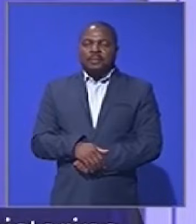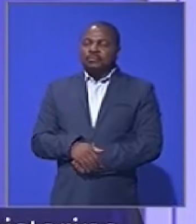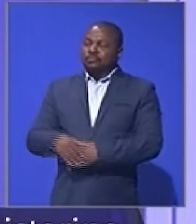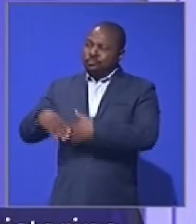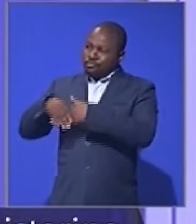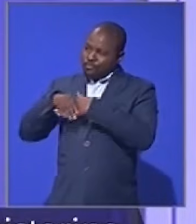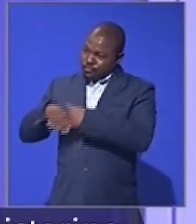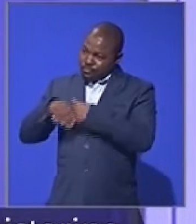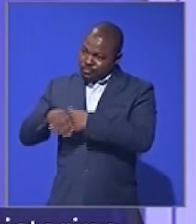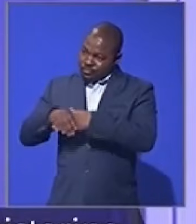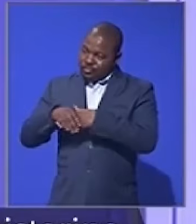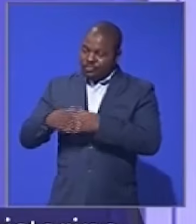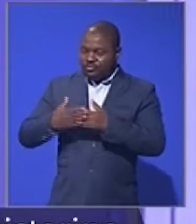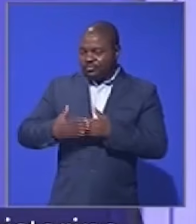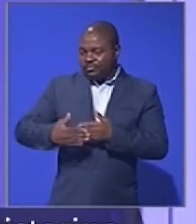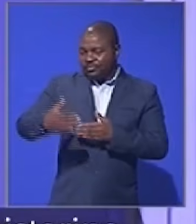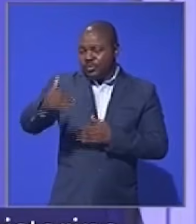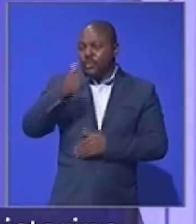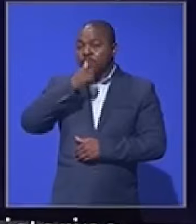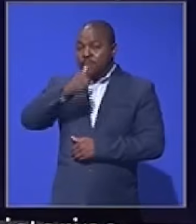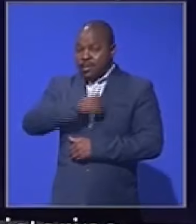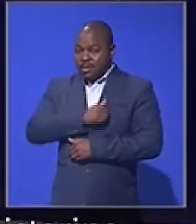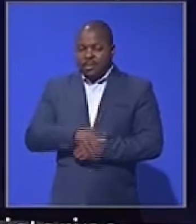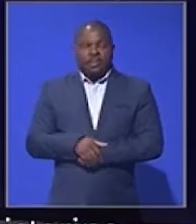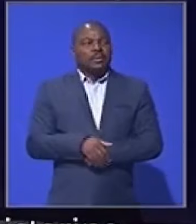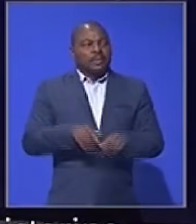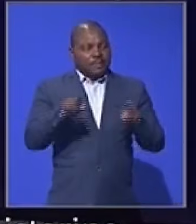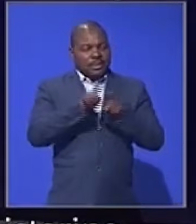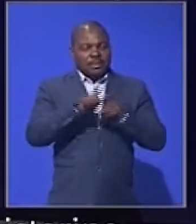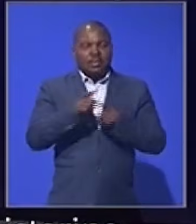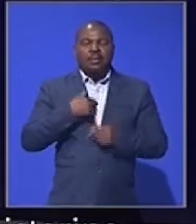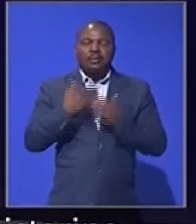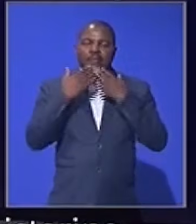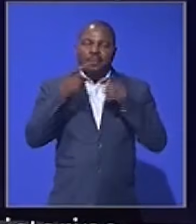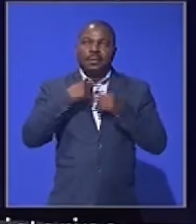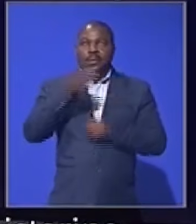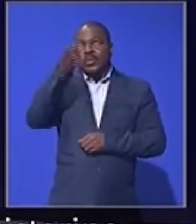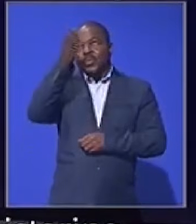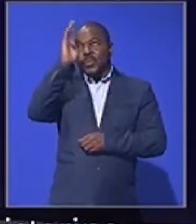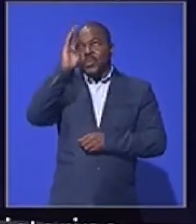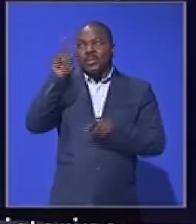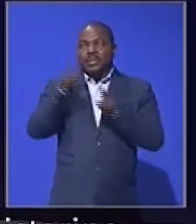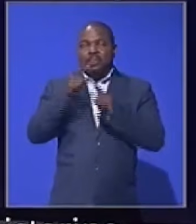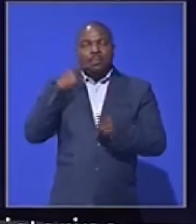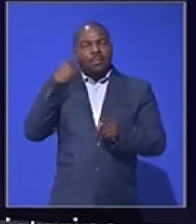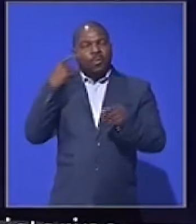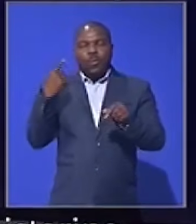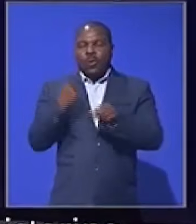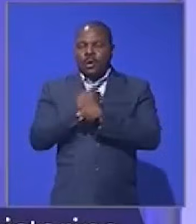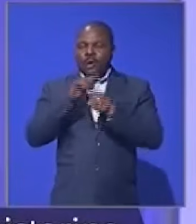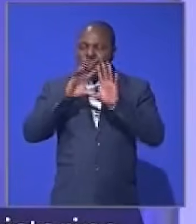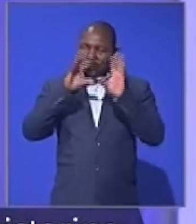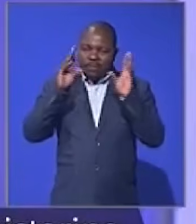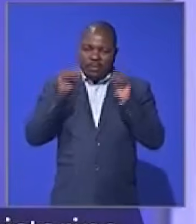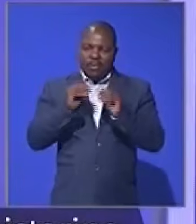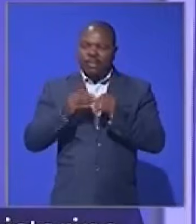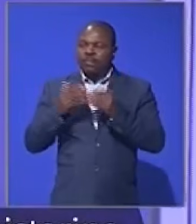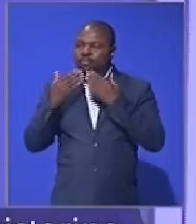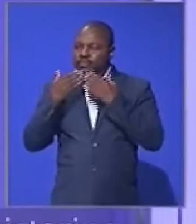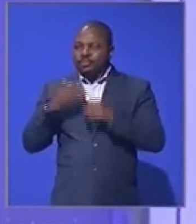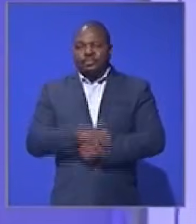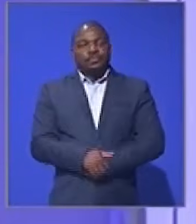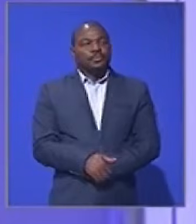le mahlogono le go ya pele go tloga go leboga rena re modimo ke yena Jehova ke hlatse ka mehla le mabaka thobela re a leboga